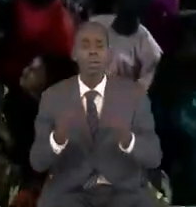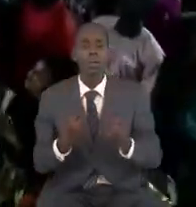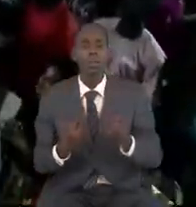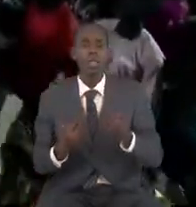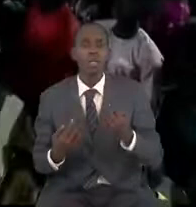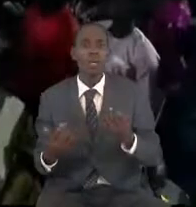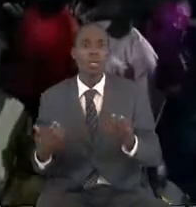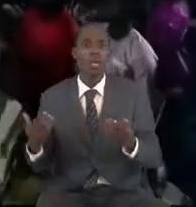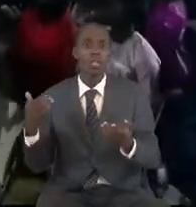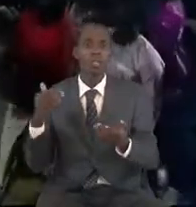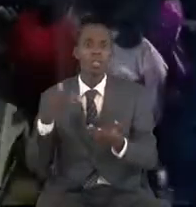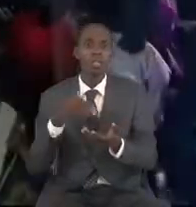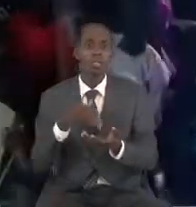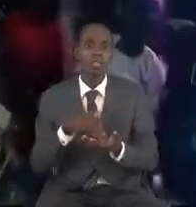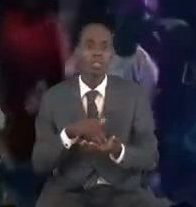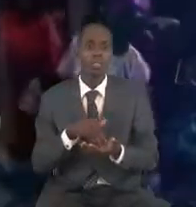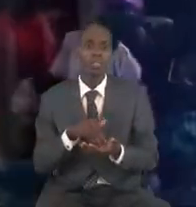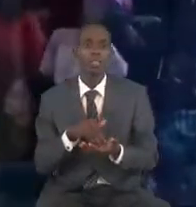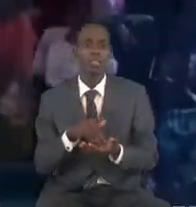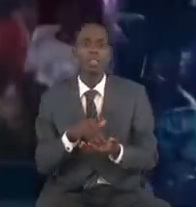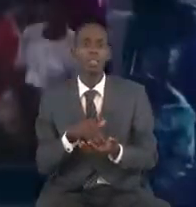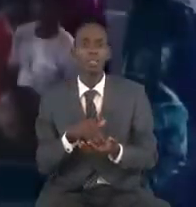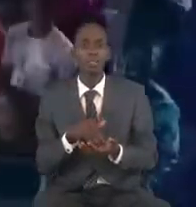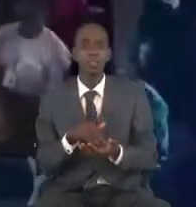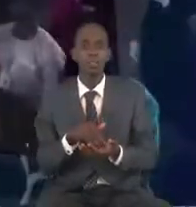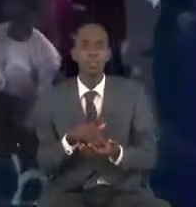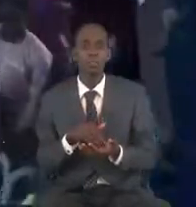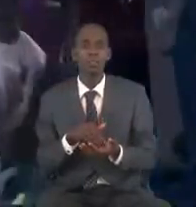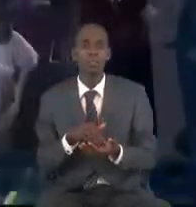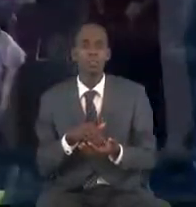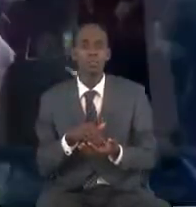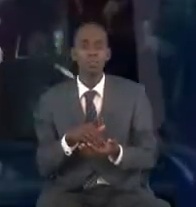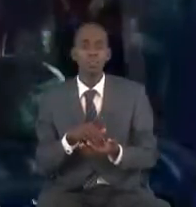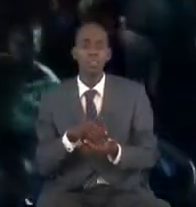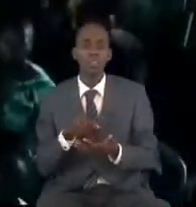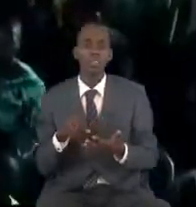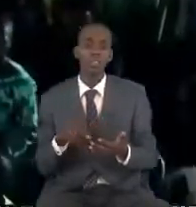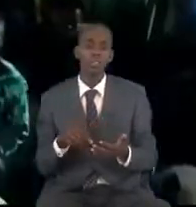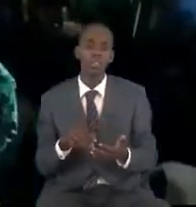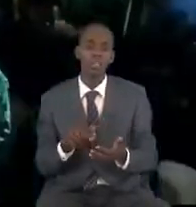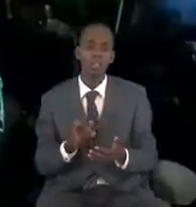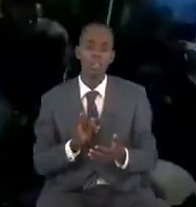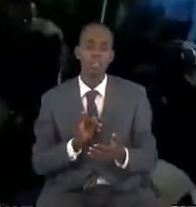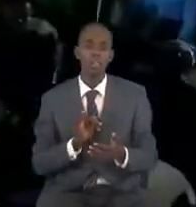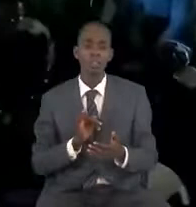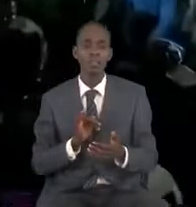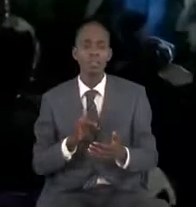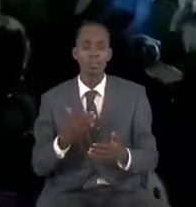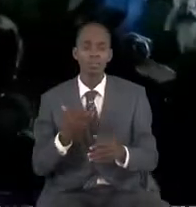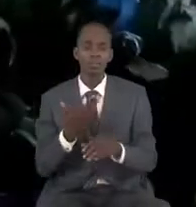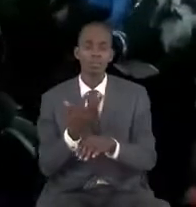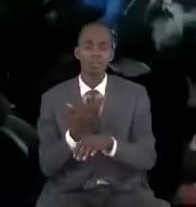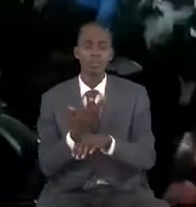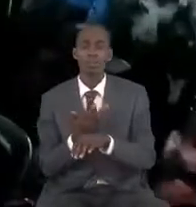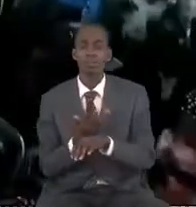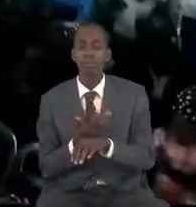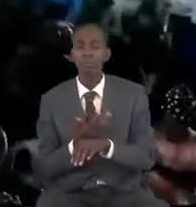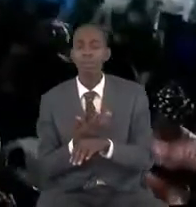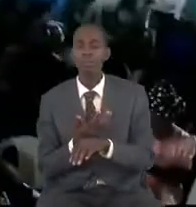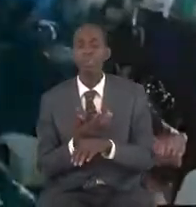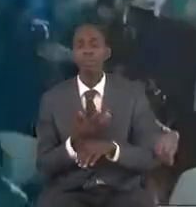come again. This is my pledge. I pledge